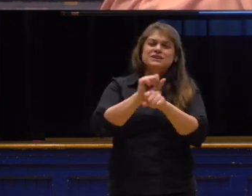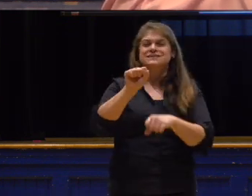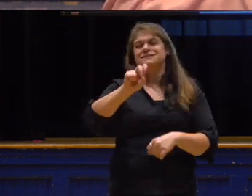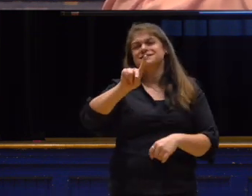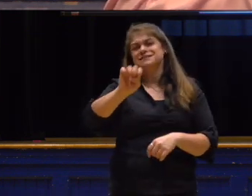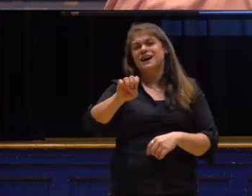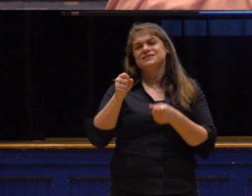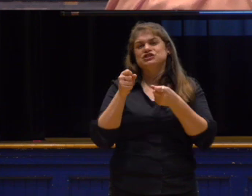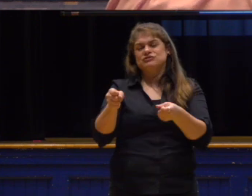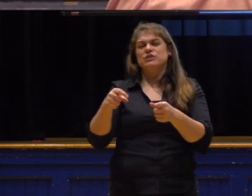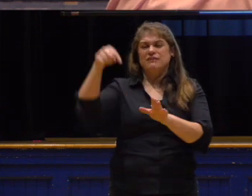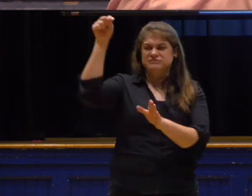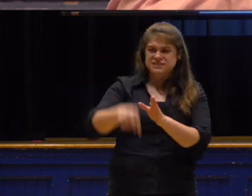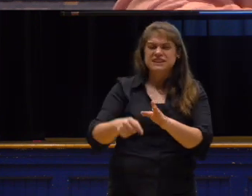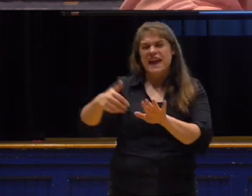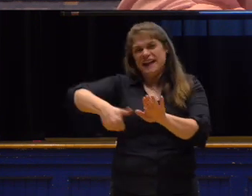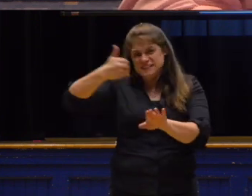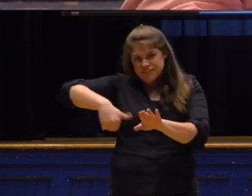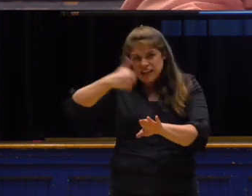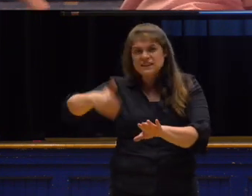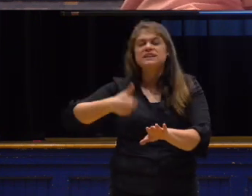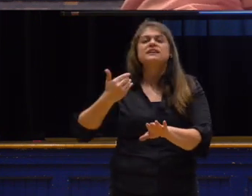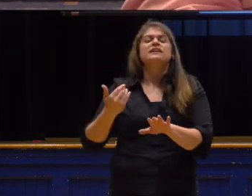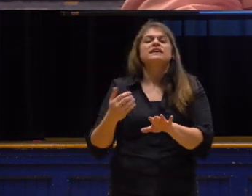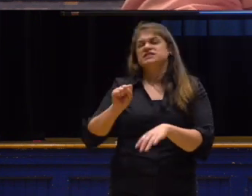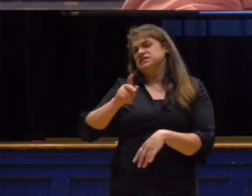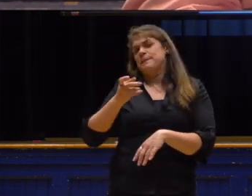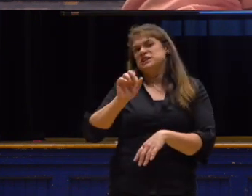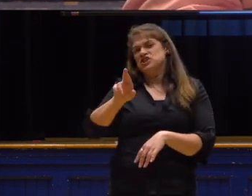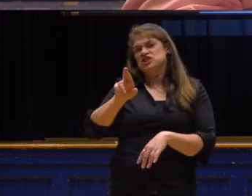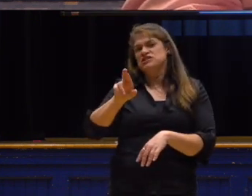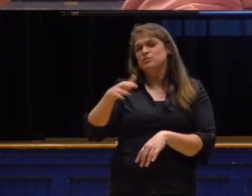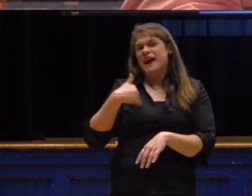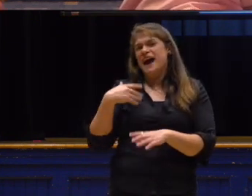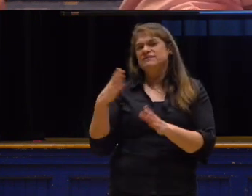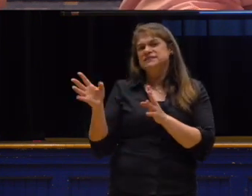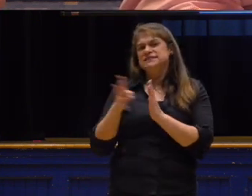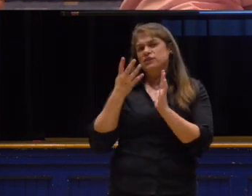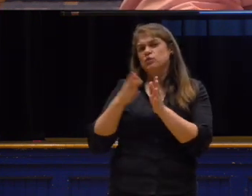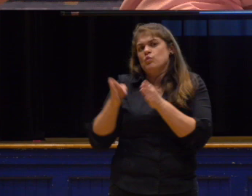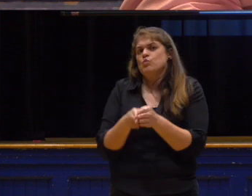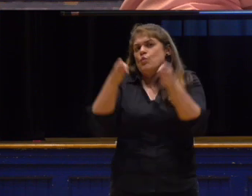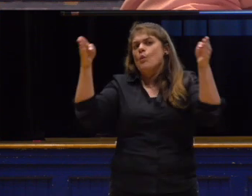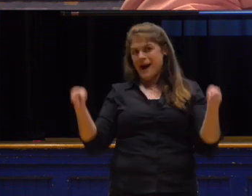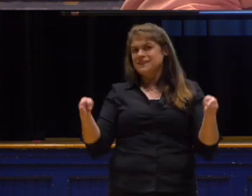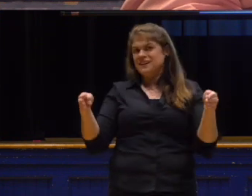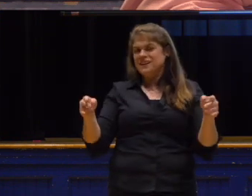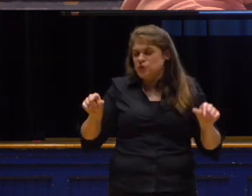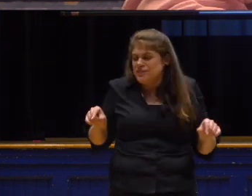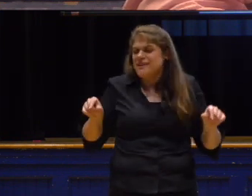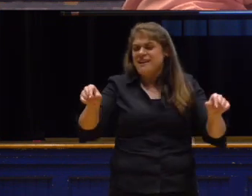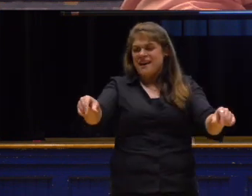side streets where there's full depth excavation. In other words, the road's going to be getting ripped out. Sumner Ave is widenings, so it's